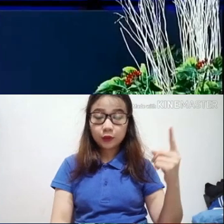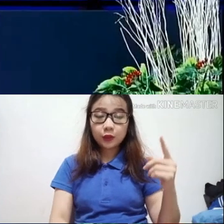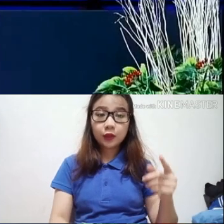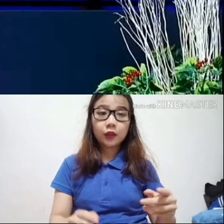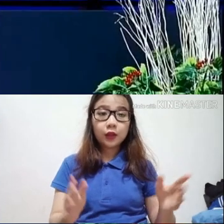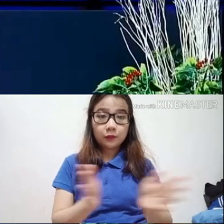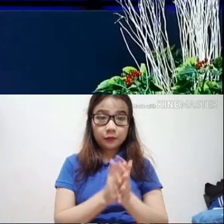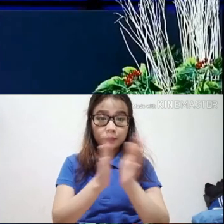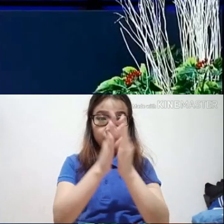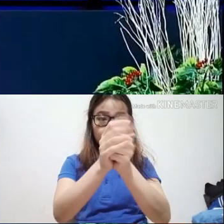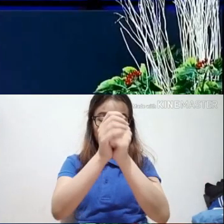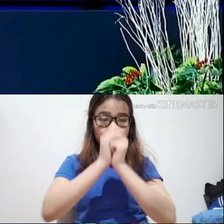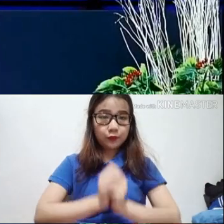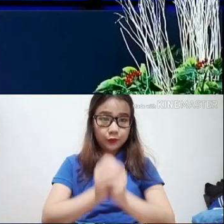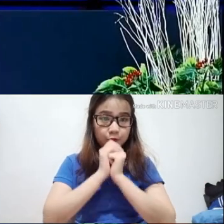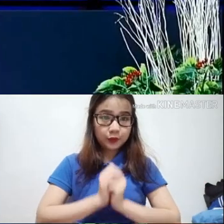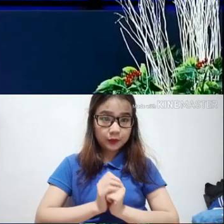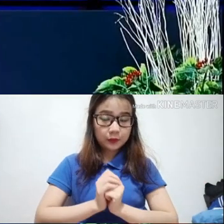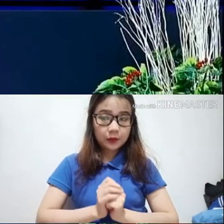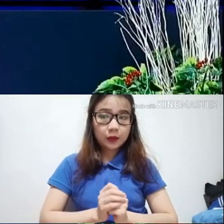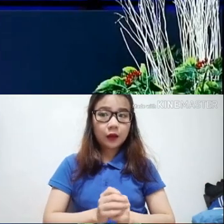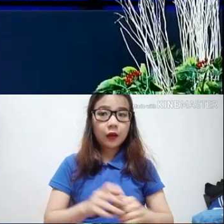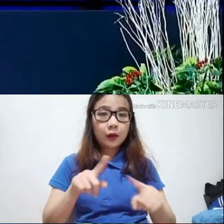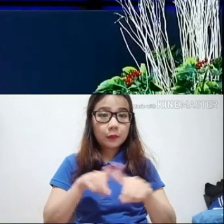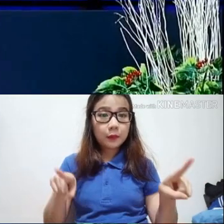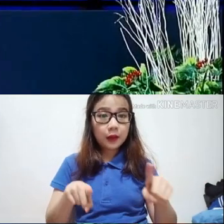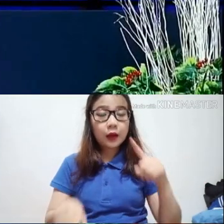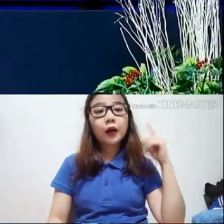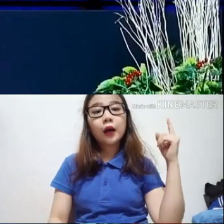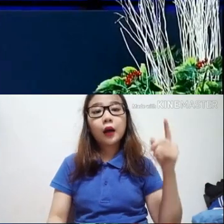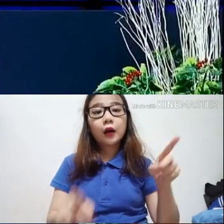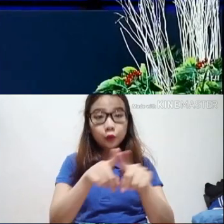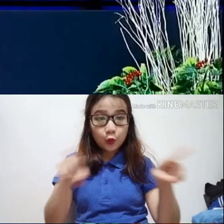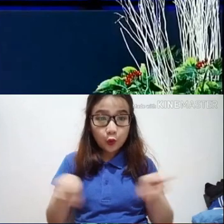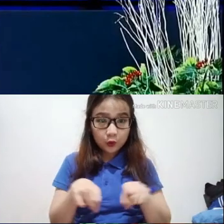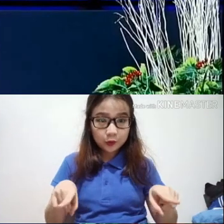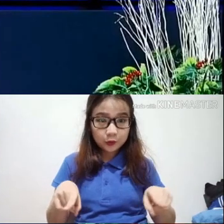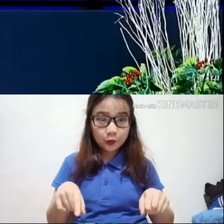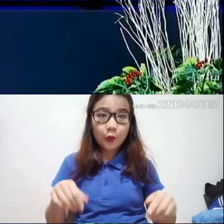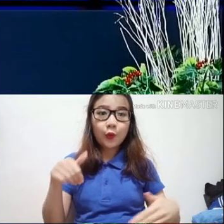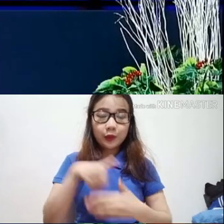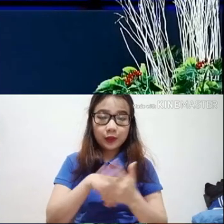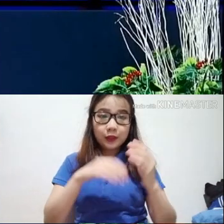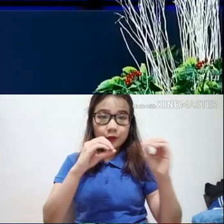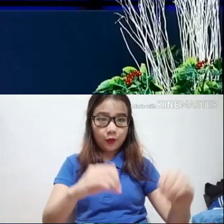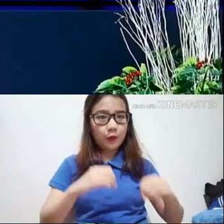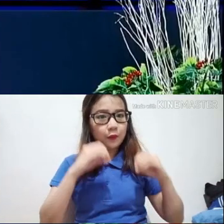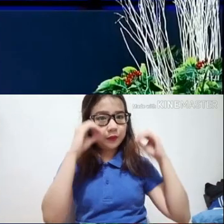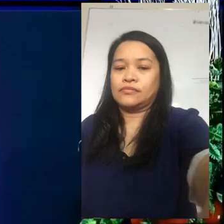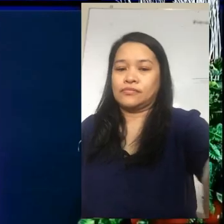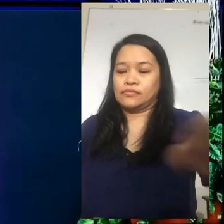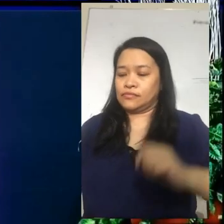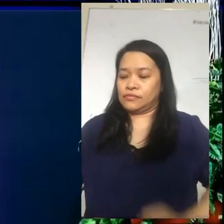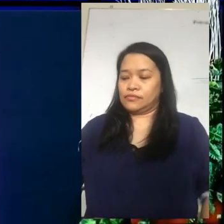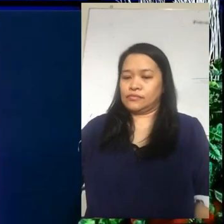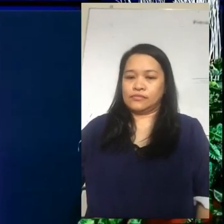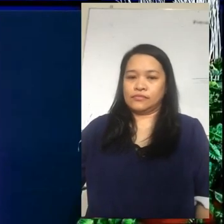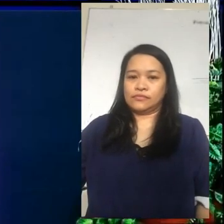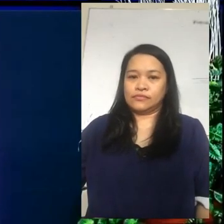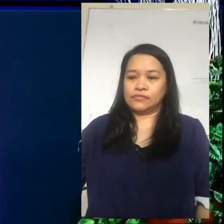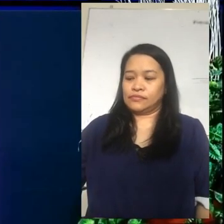we will be receiving the word or hearing the word of the Lord from our very own dear senior pastor, Reverend